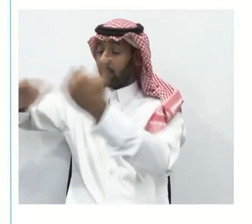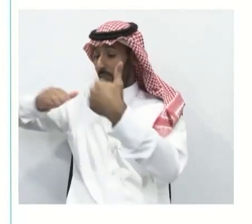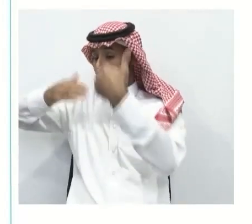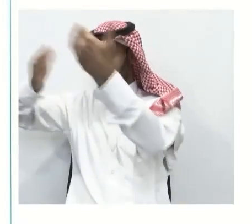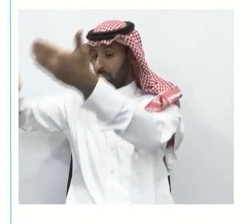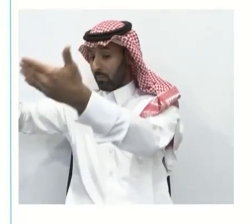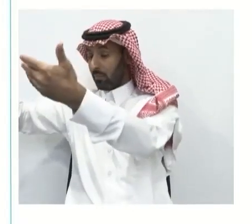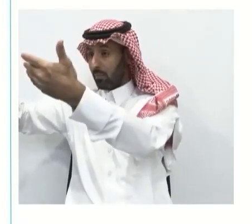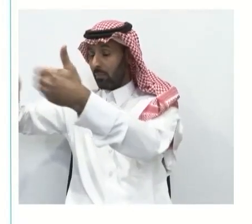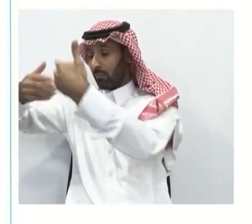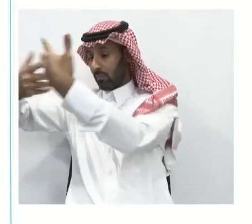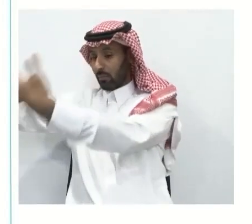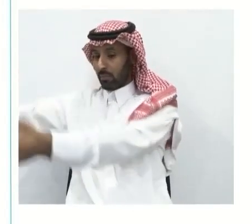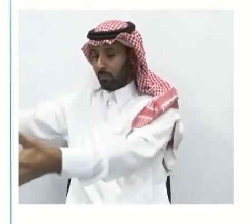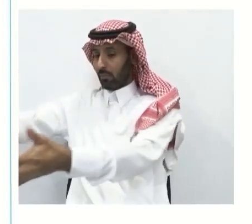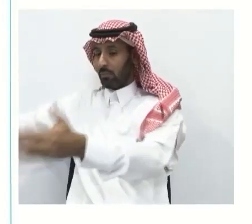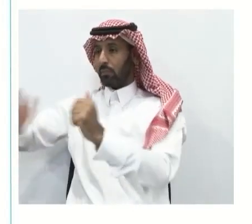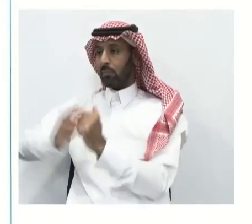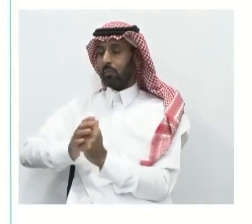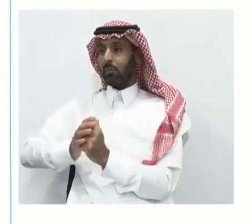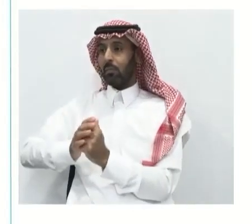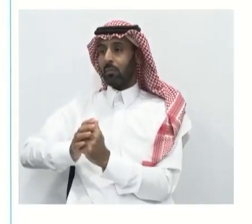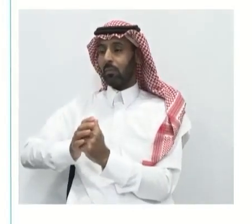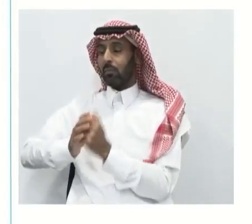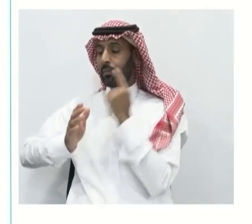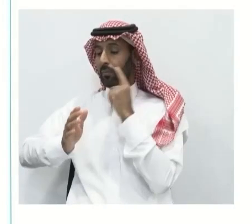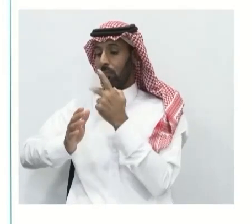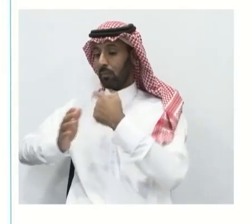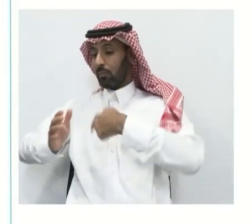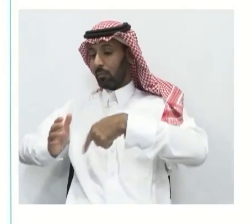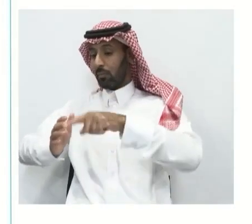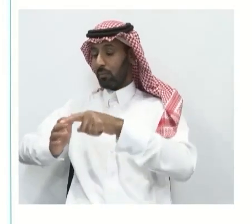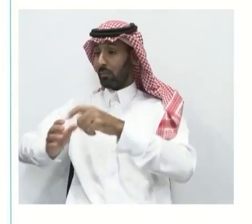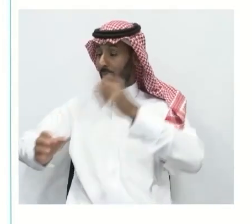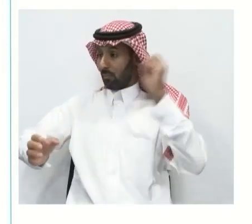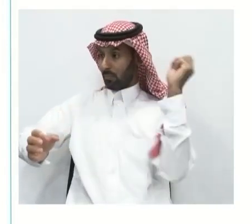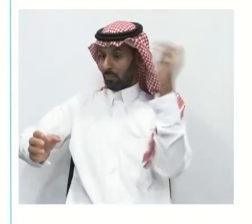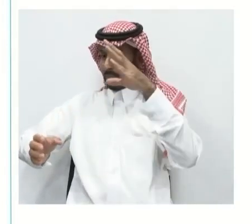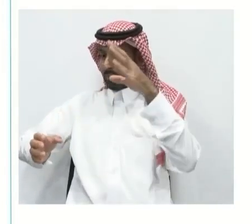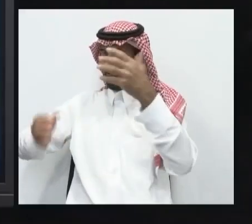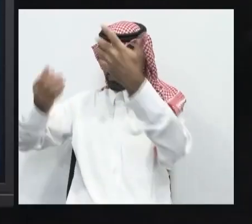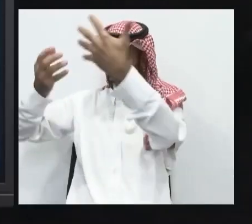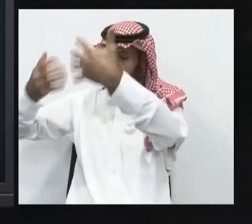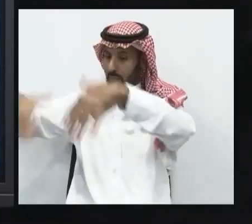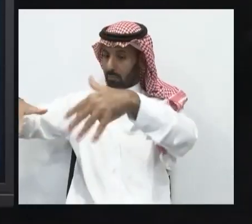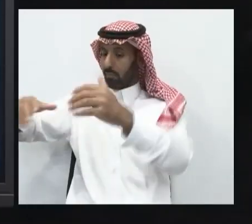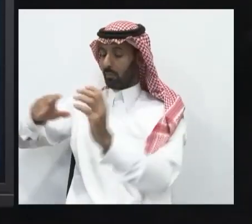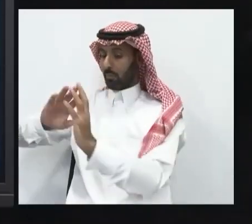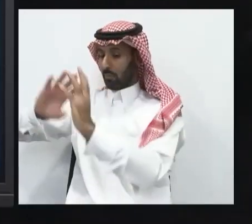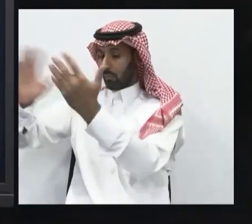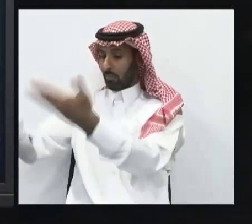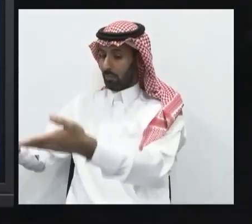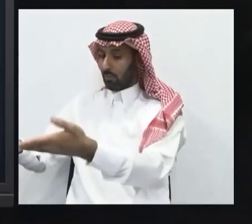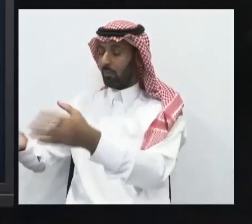been on the inside of the shop. If someone came from outside the shop and broke the glass in order to get into the shop,